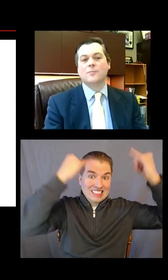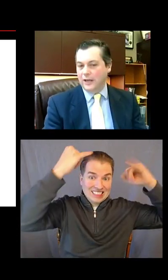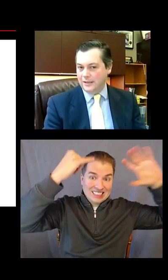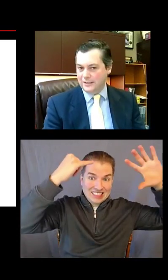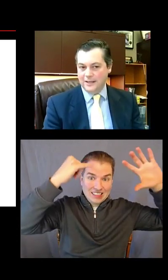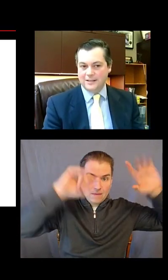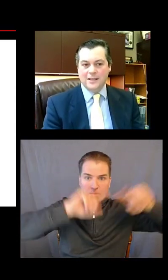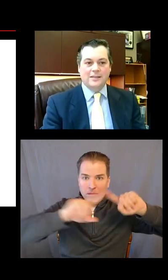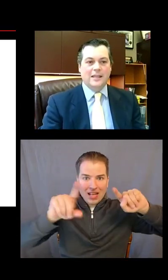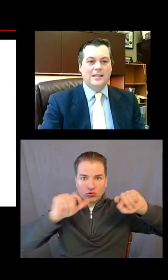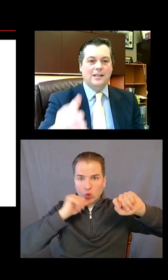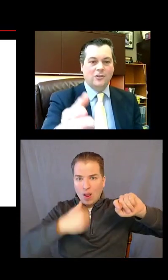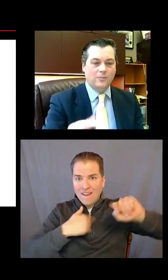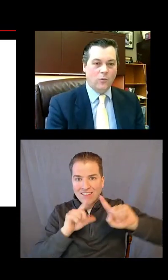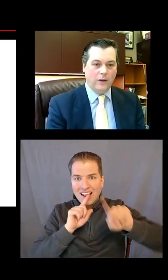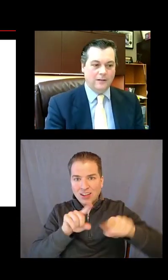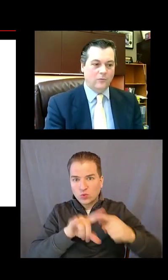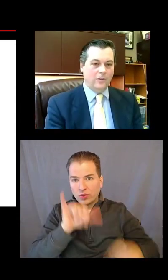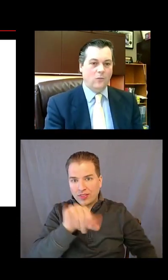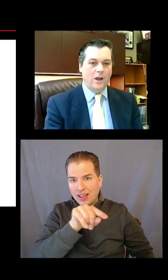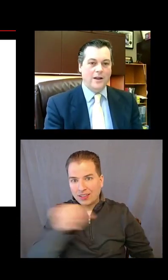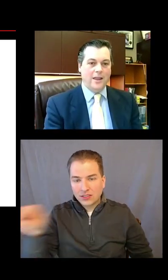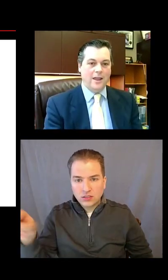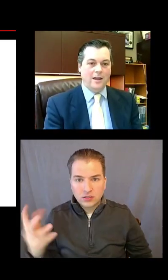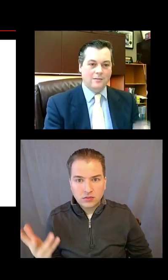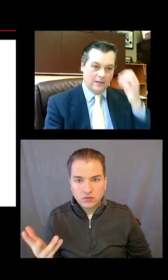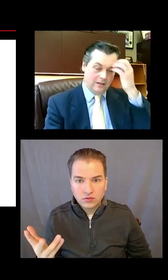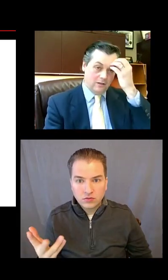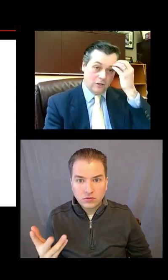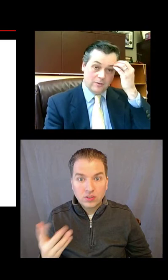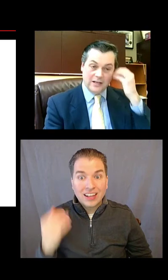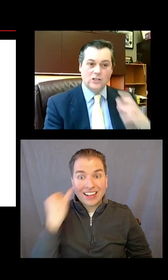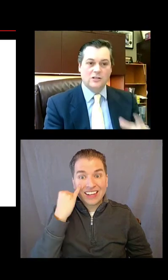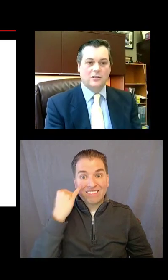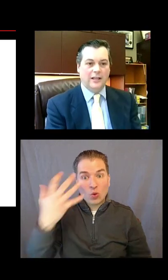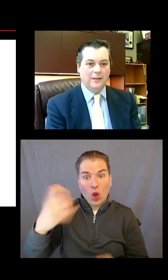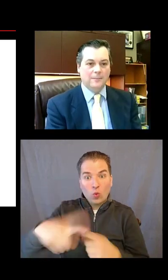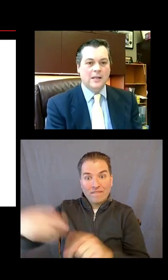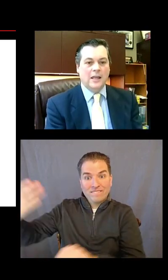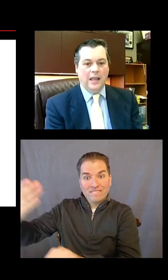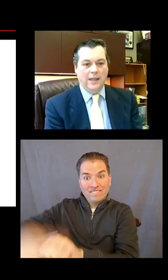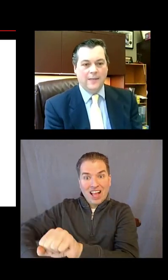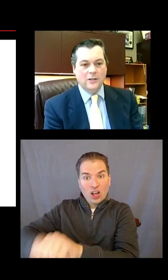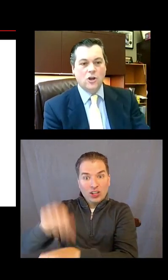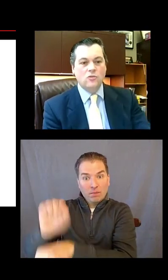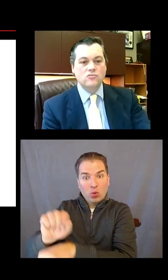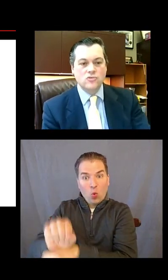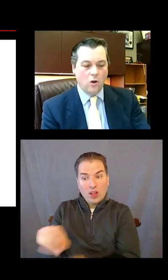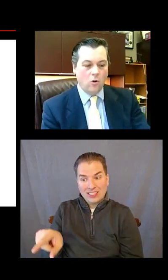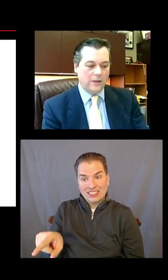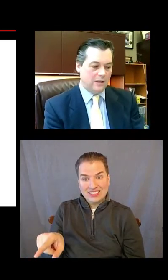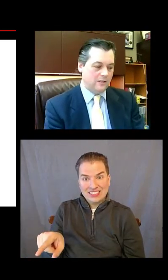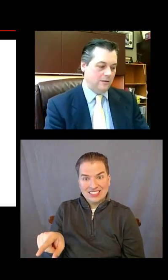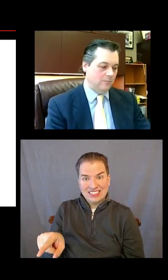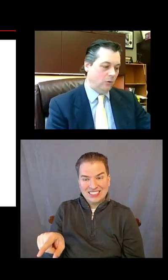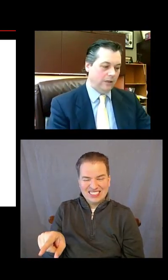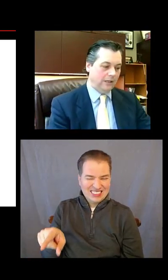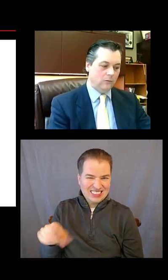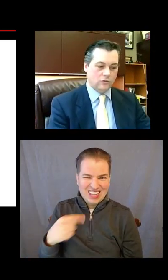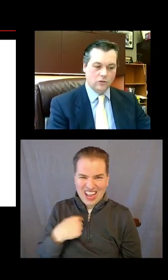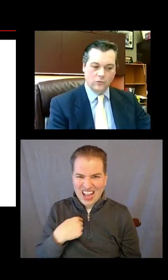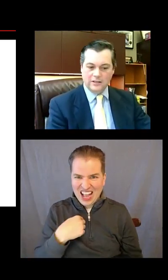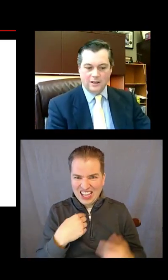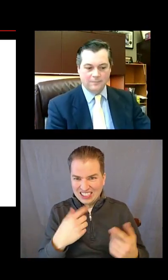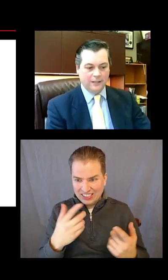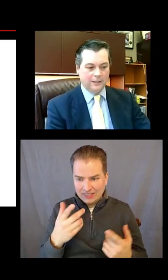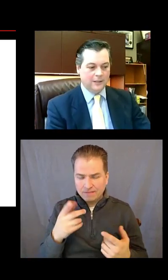not have a process. They get to the point where they want to have a termination claim and they don't know, because the employee